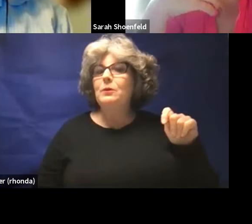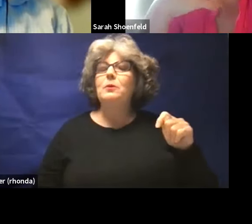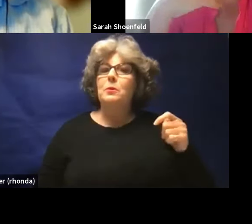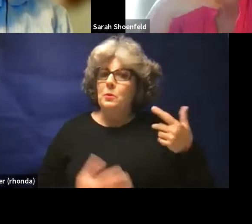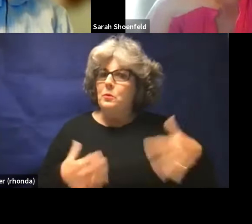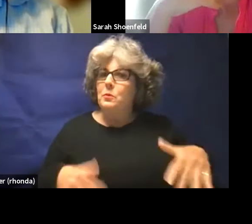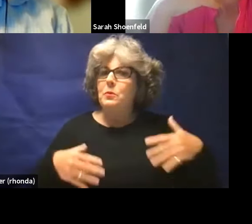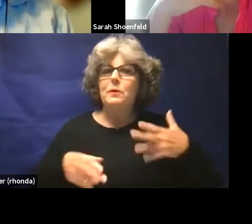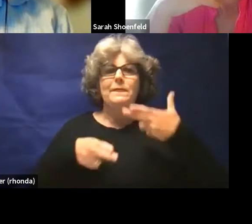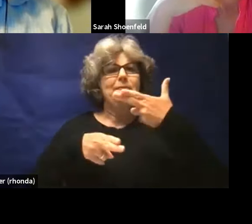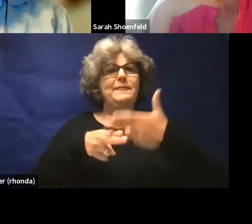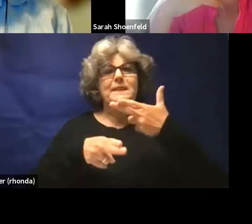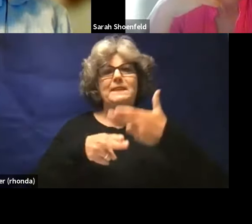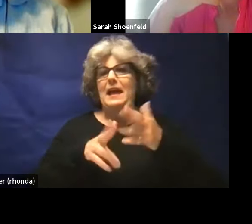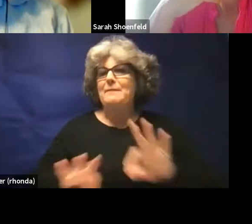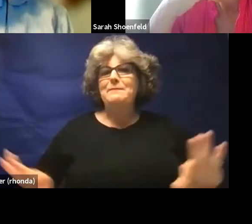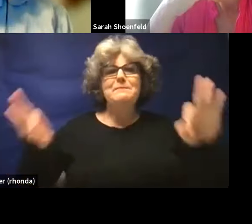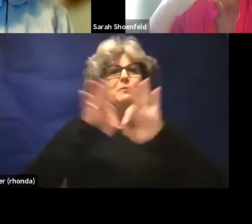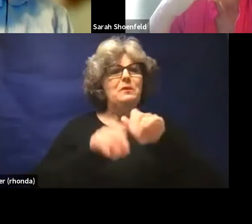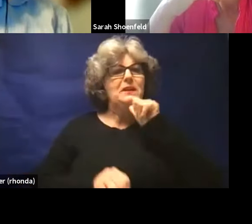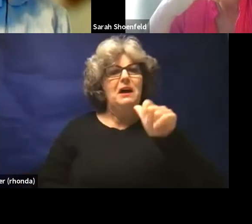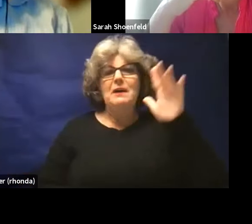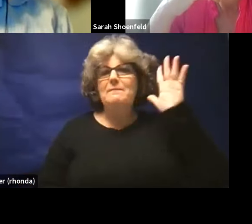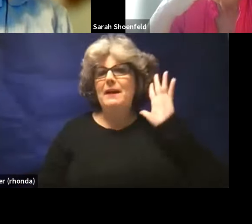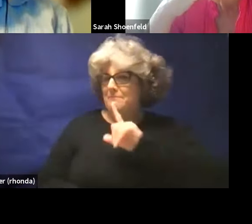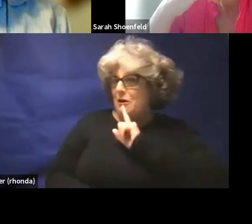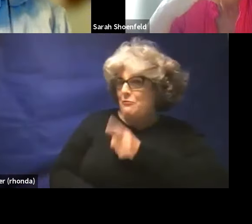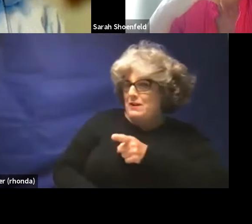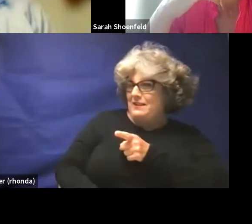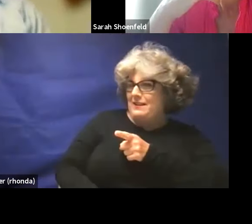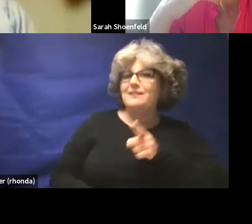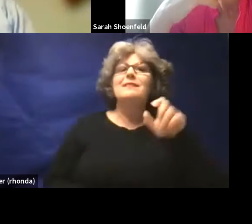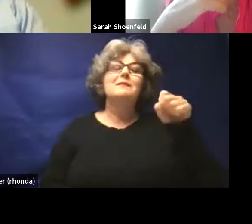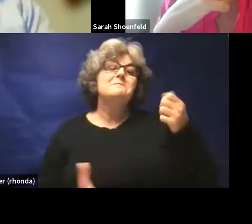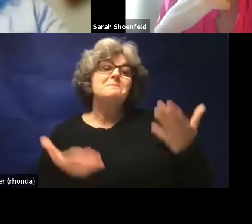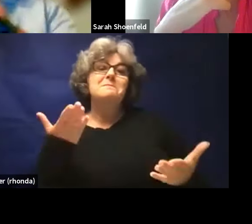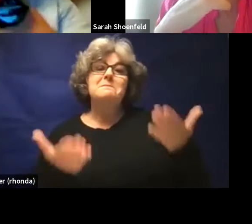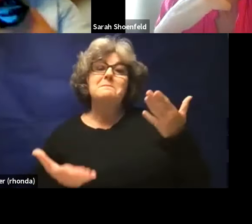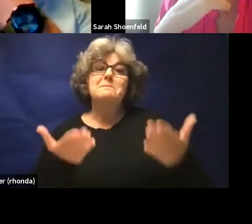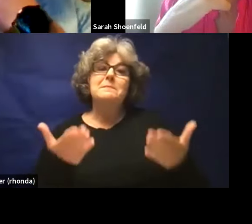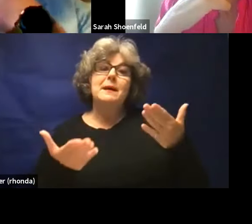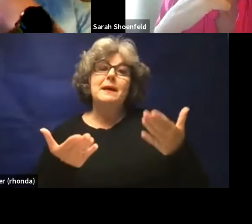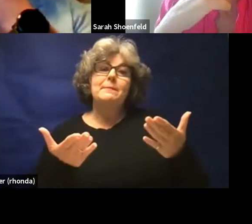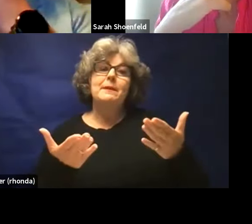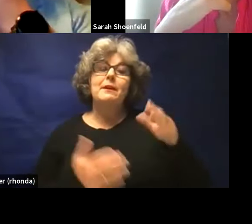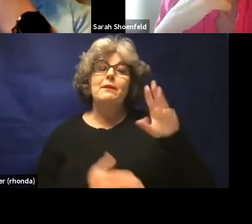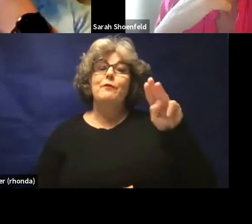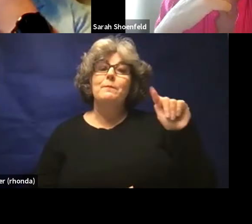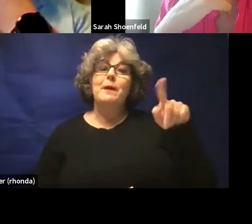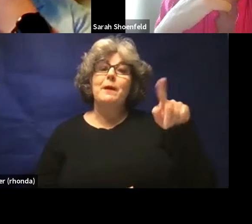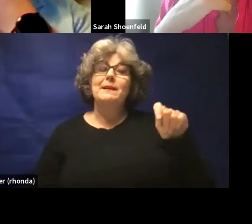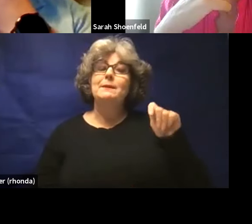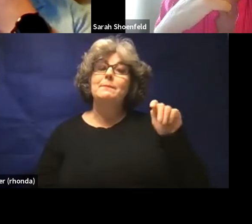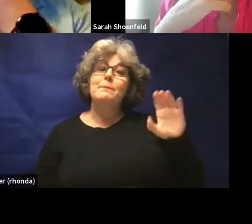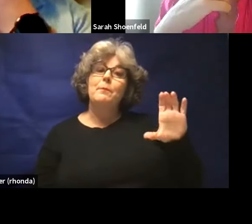the neighborhood name was not that important then. Really? Maybe not so much for Columbia Heights. I mean, for Mount Pleasant, but for Columbia